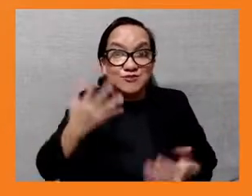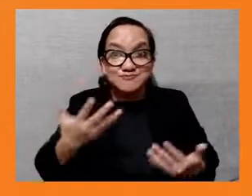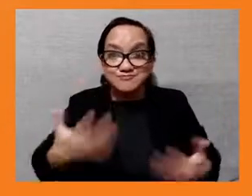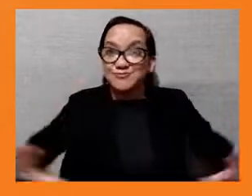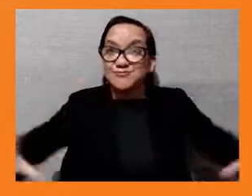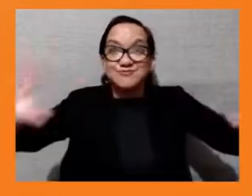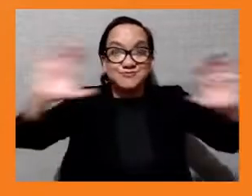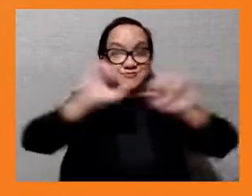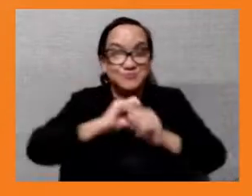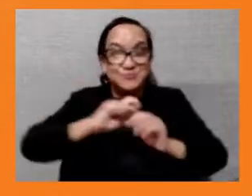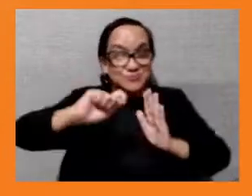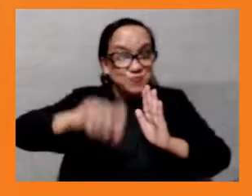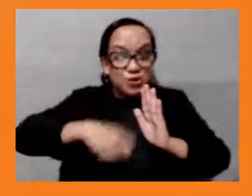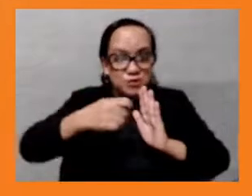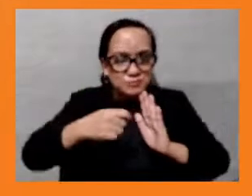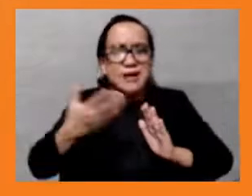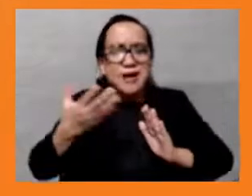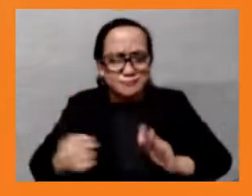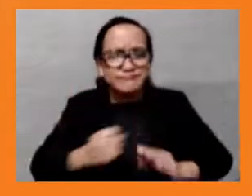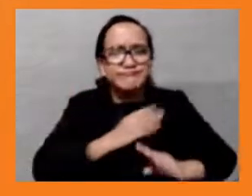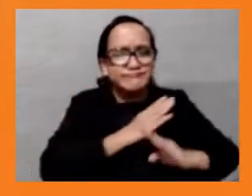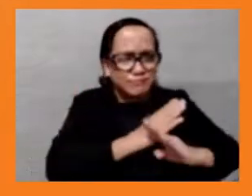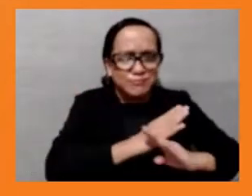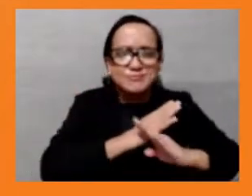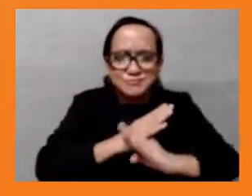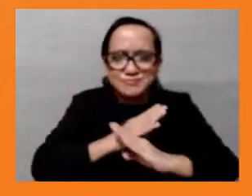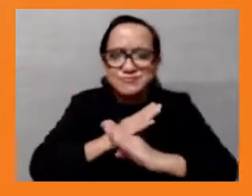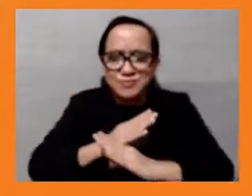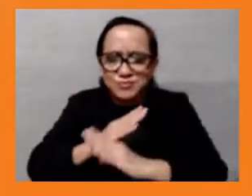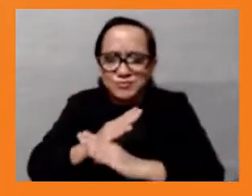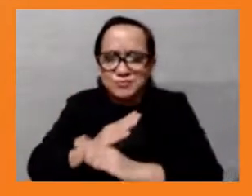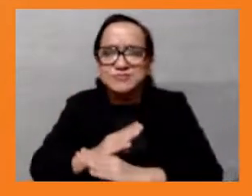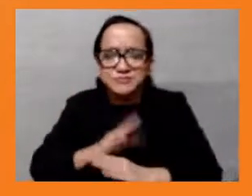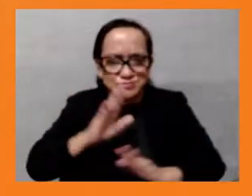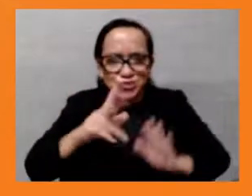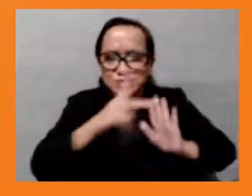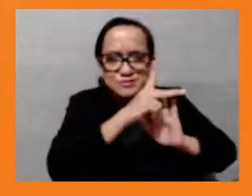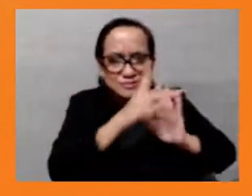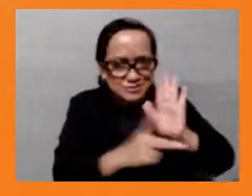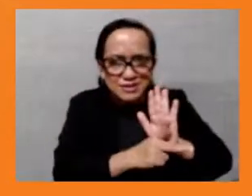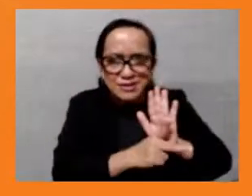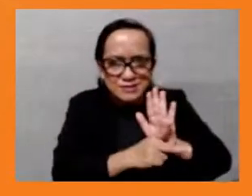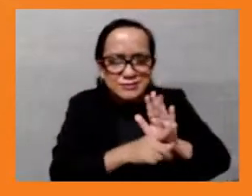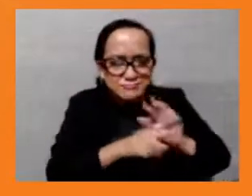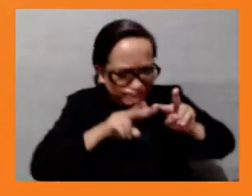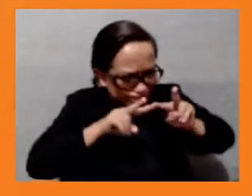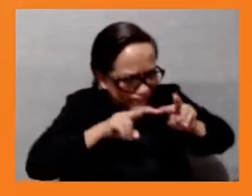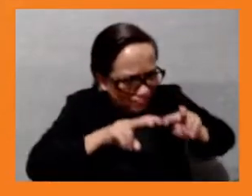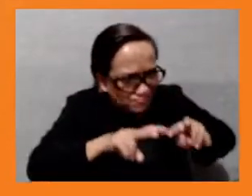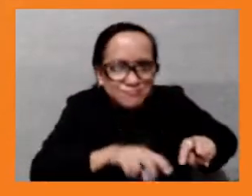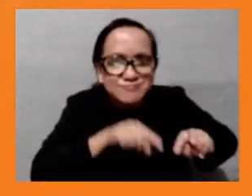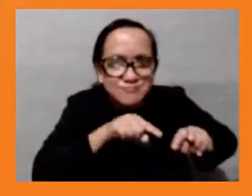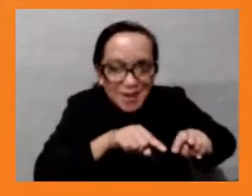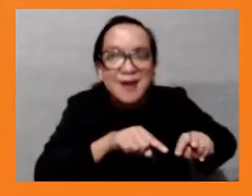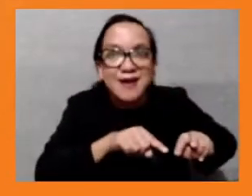Sure, thanks, Ron. Again, great questions. So the recourse for affected people, firstly